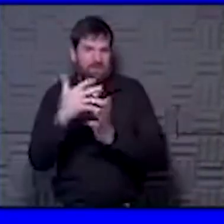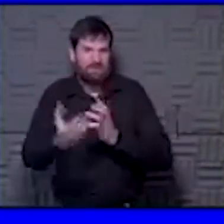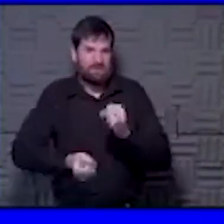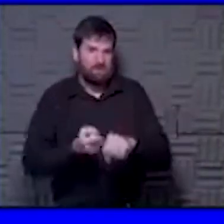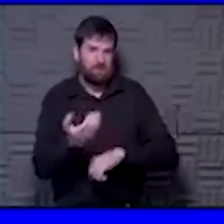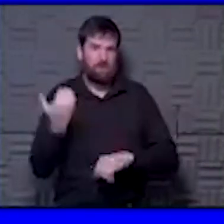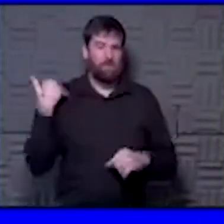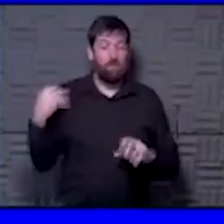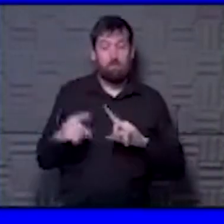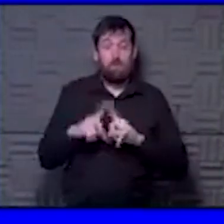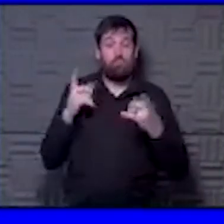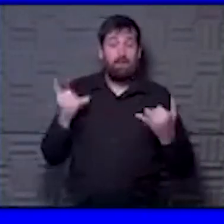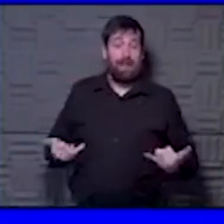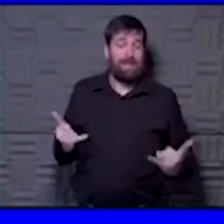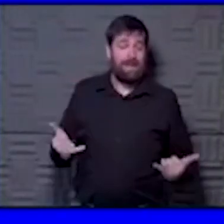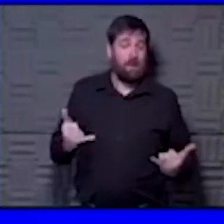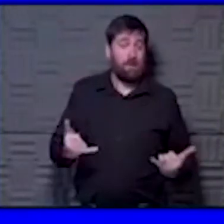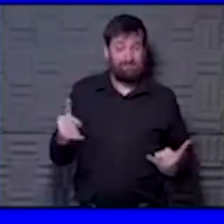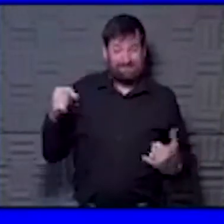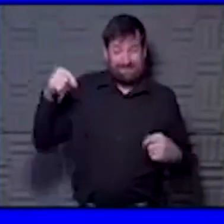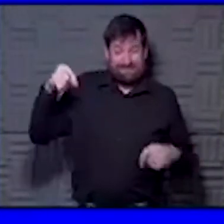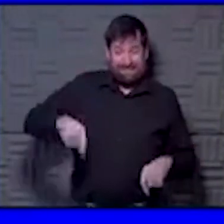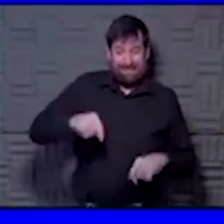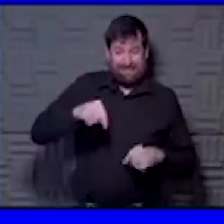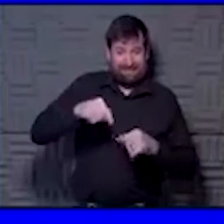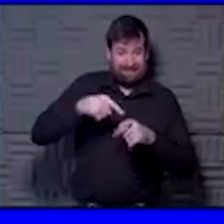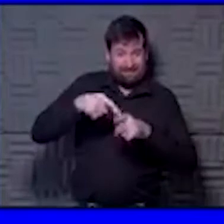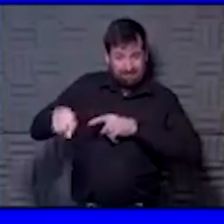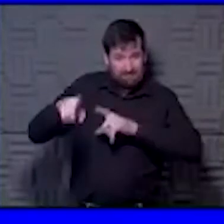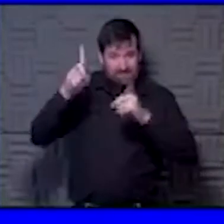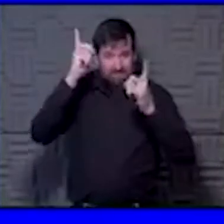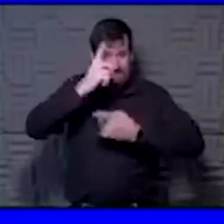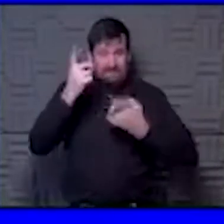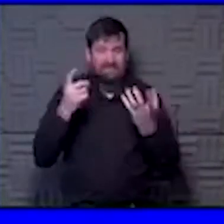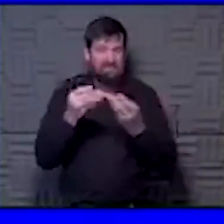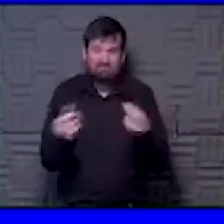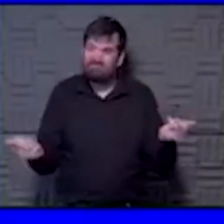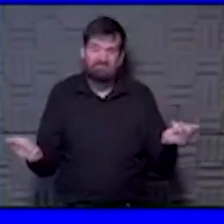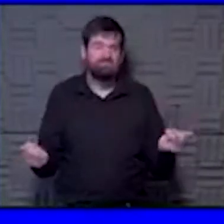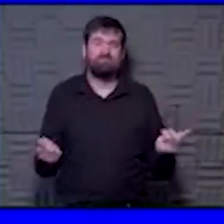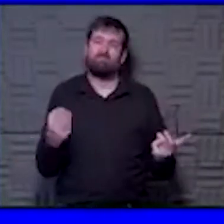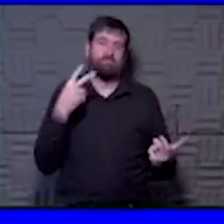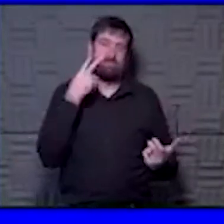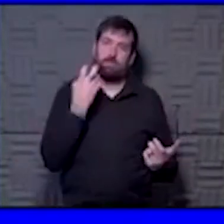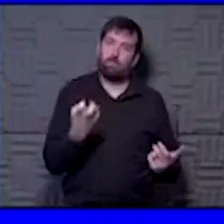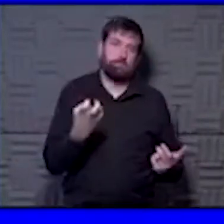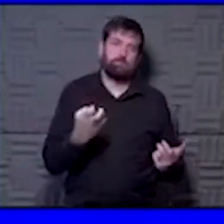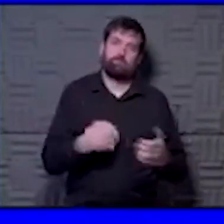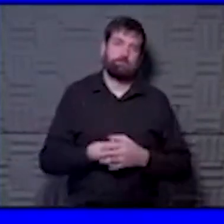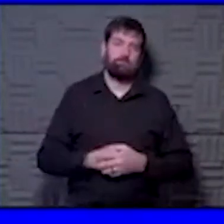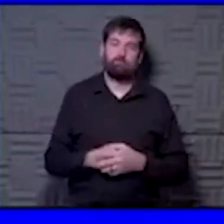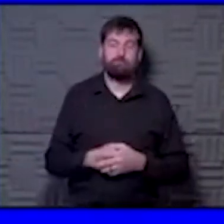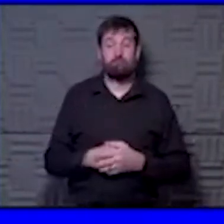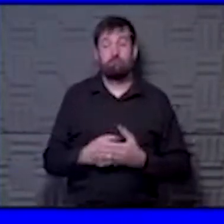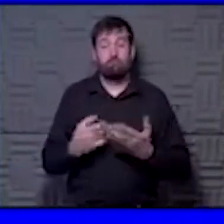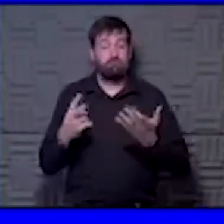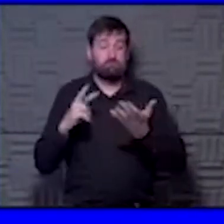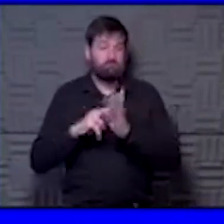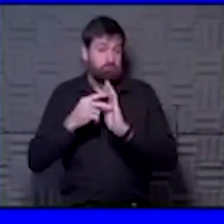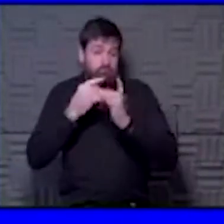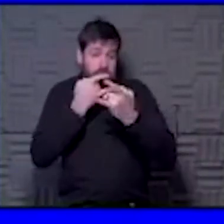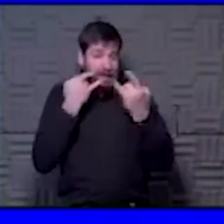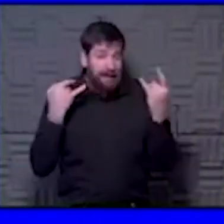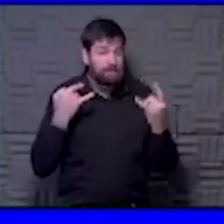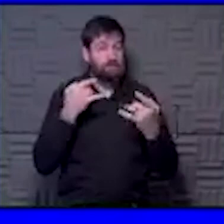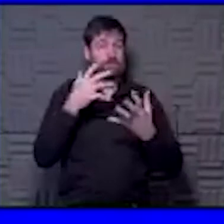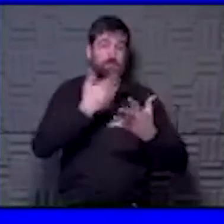right now, there does not look like this entity will die out without man-made interventions, and whether that's the masking and